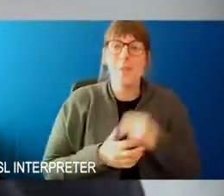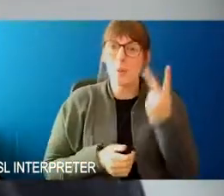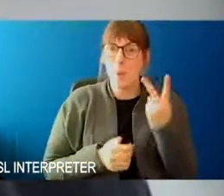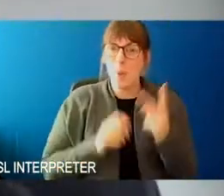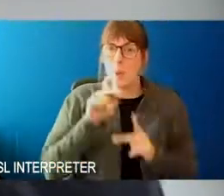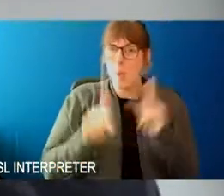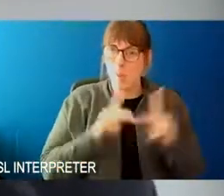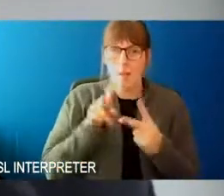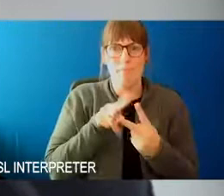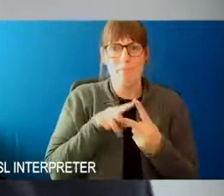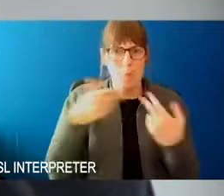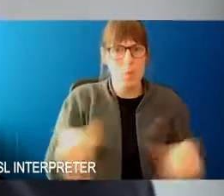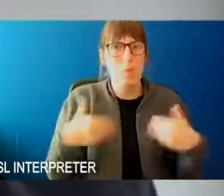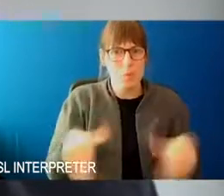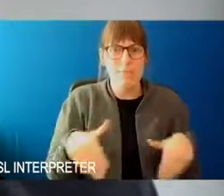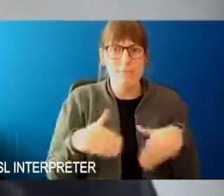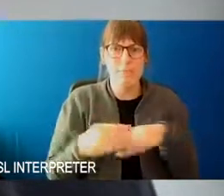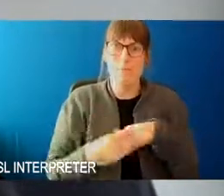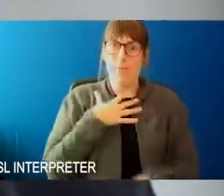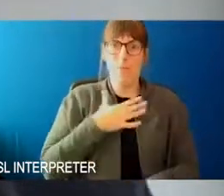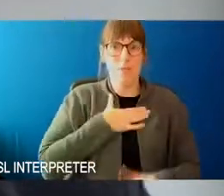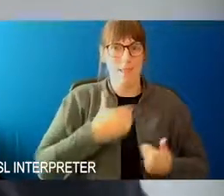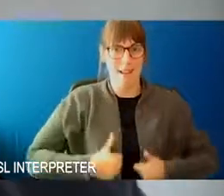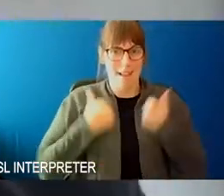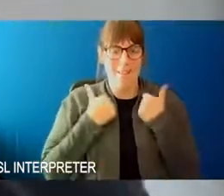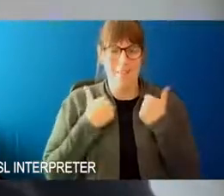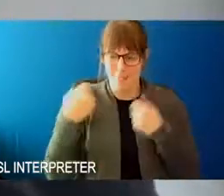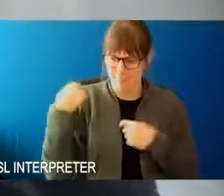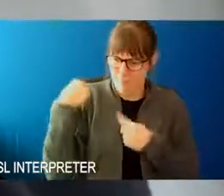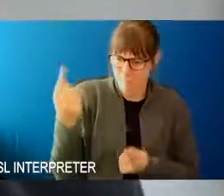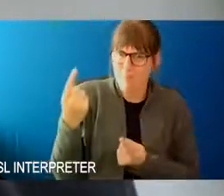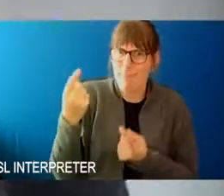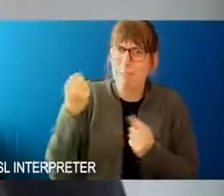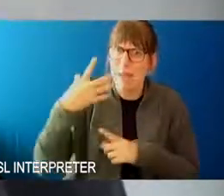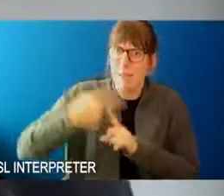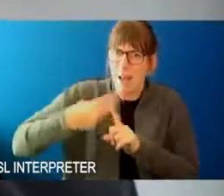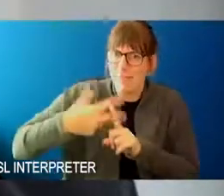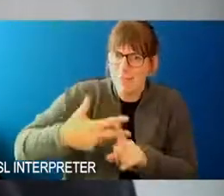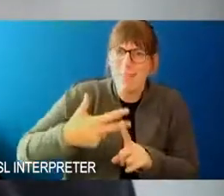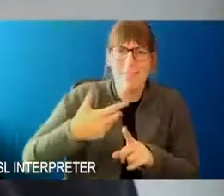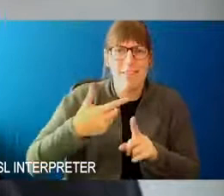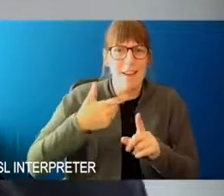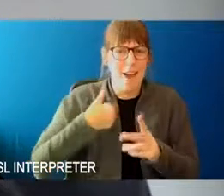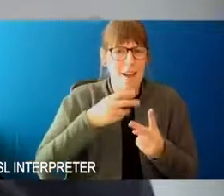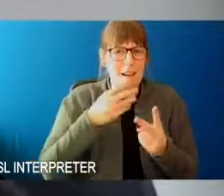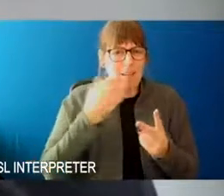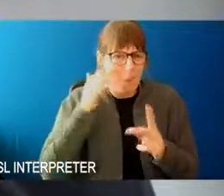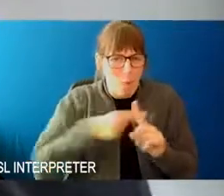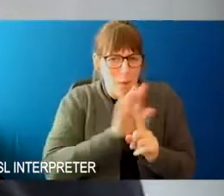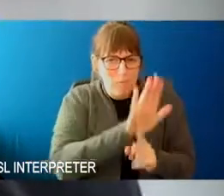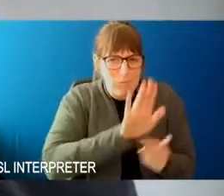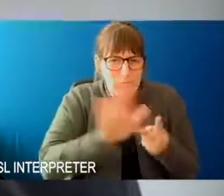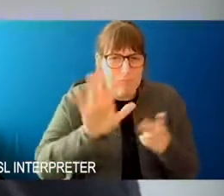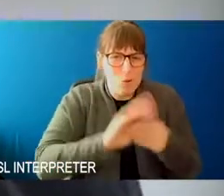that we influence. And two people who have had a very significant influence in my life in the last several